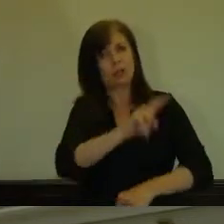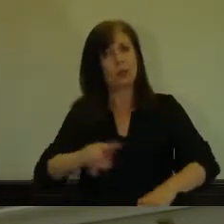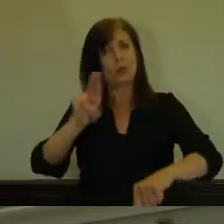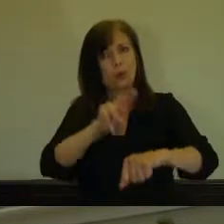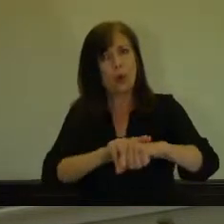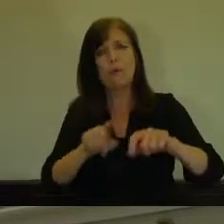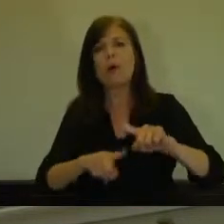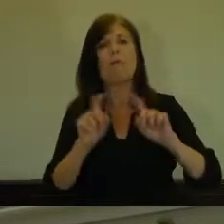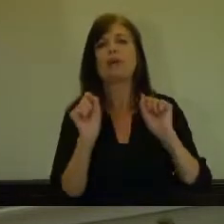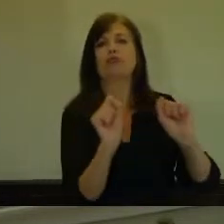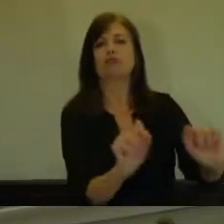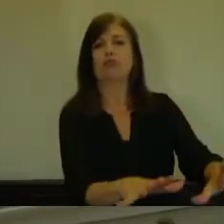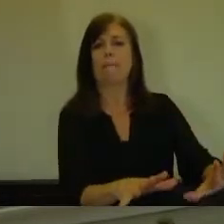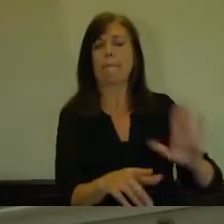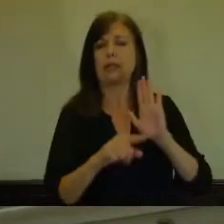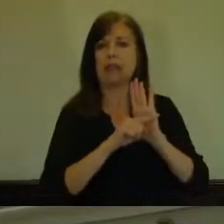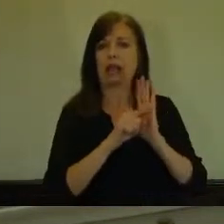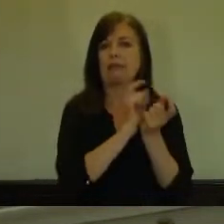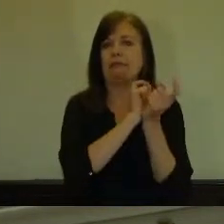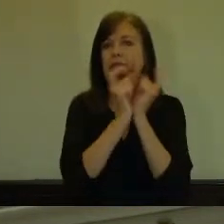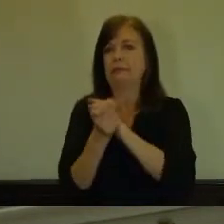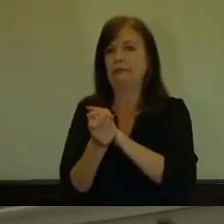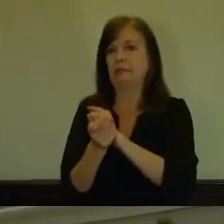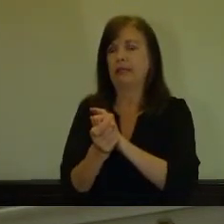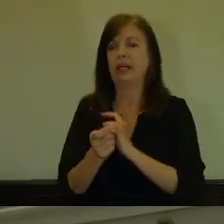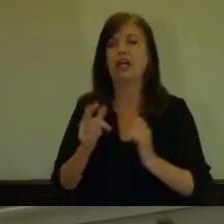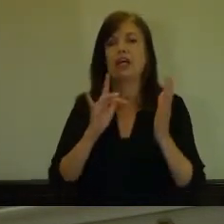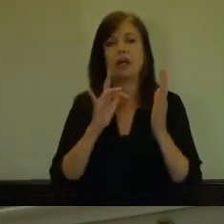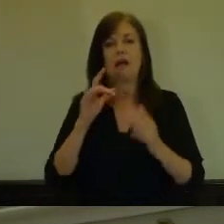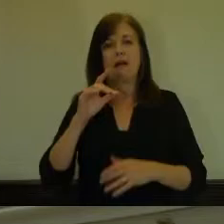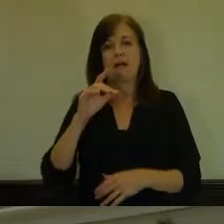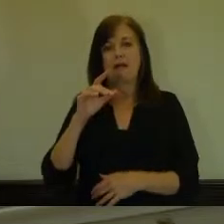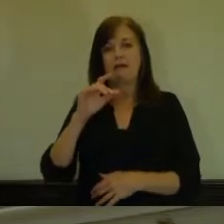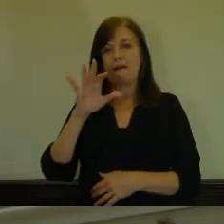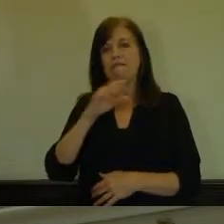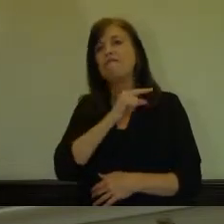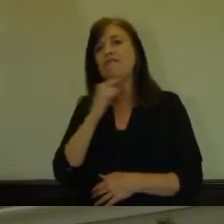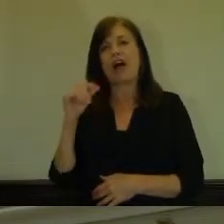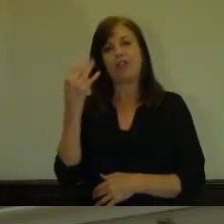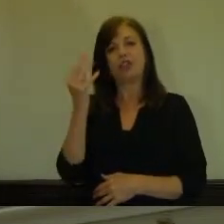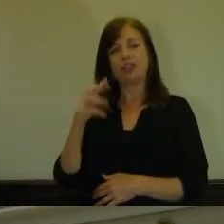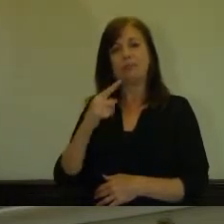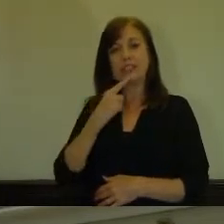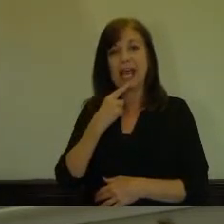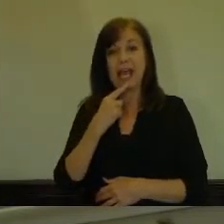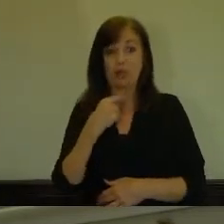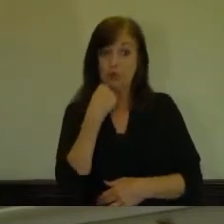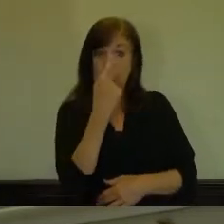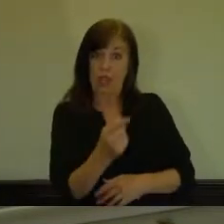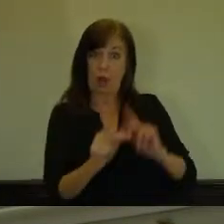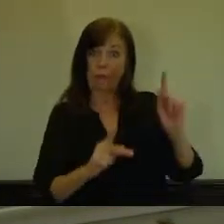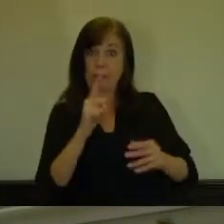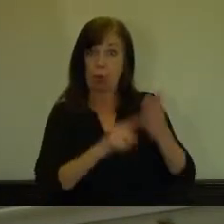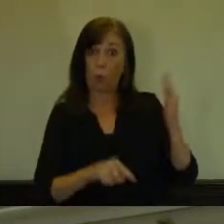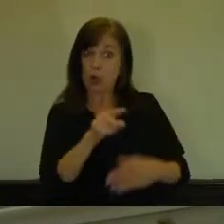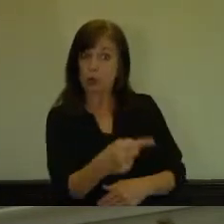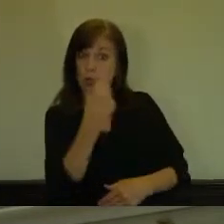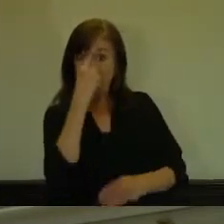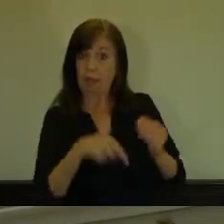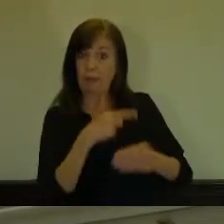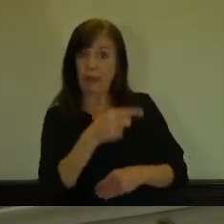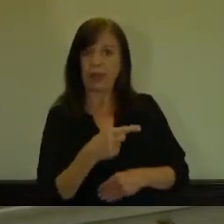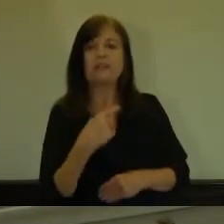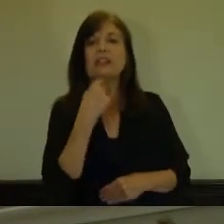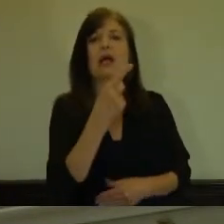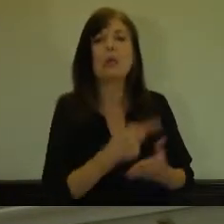often say, you tell people what you think of them by what you ask of them. And so on Thursday night,